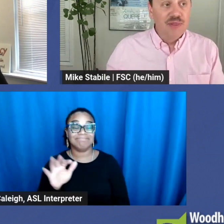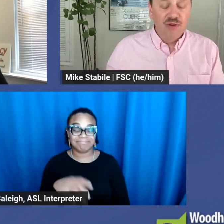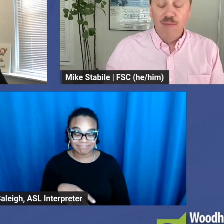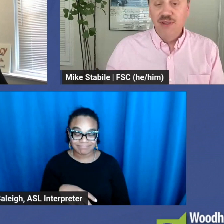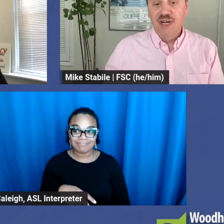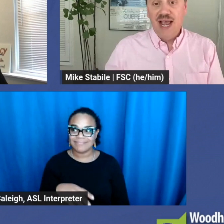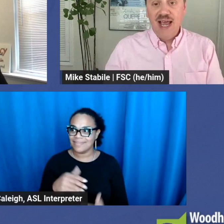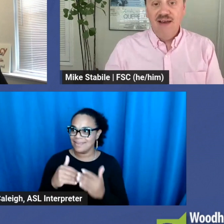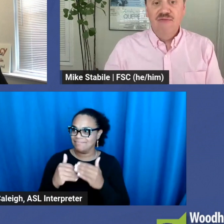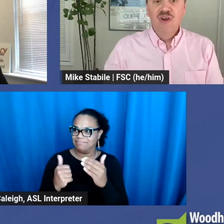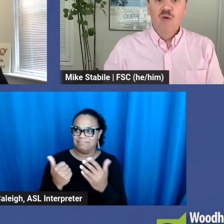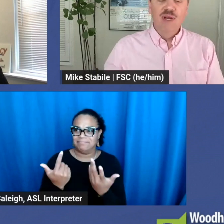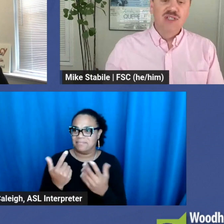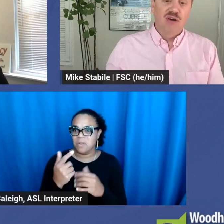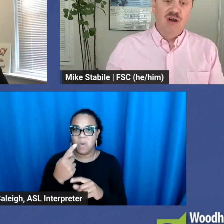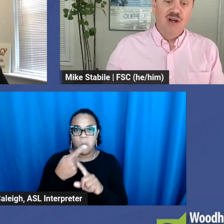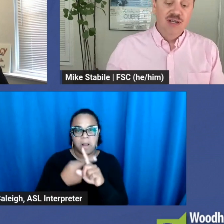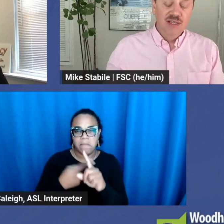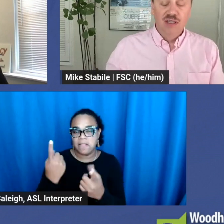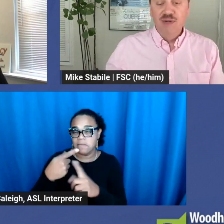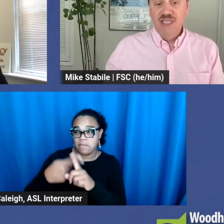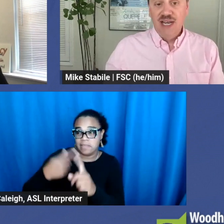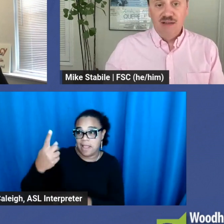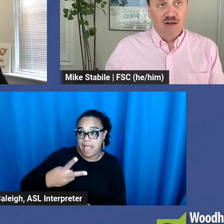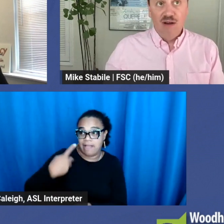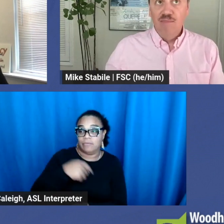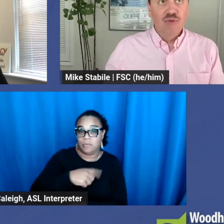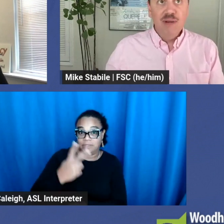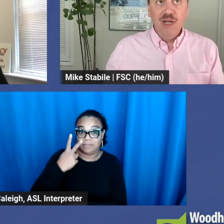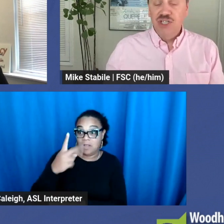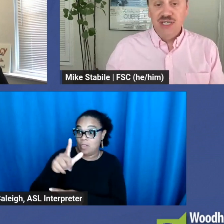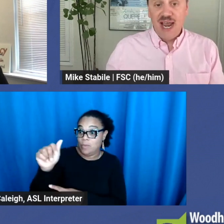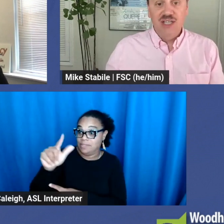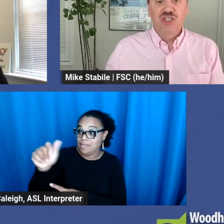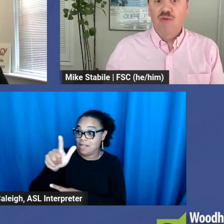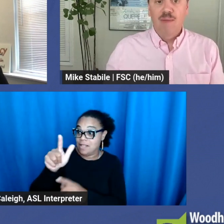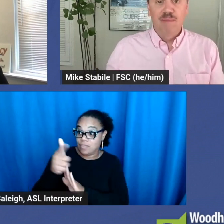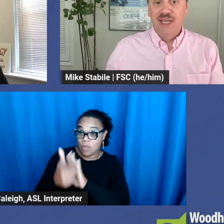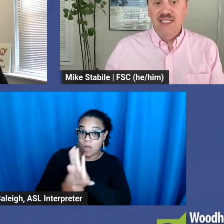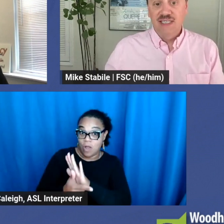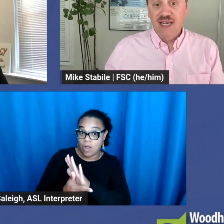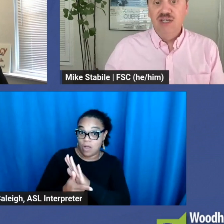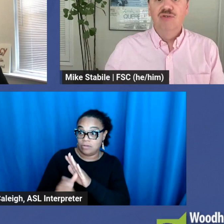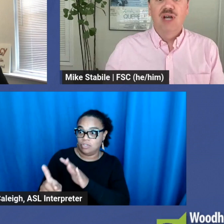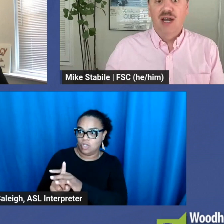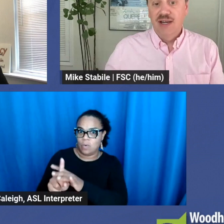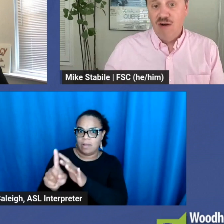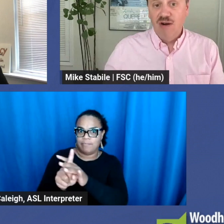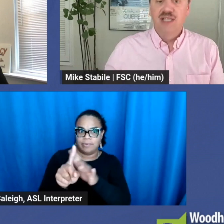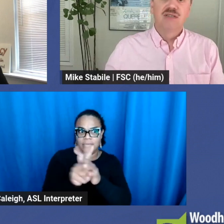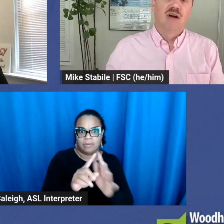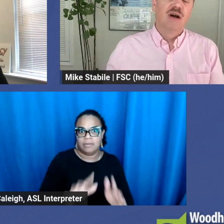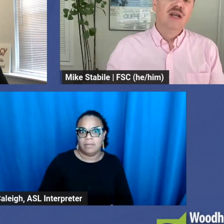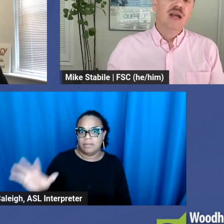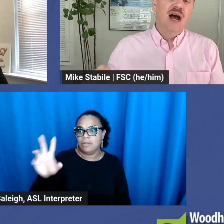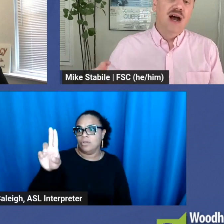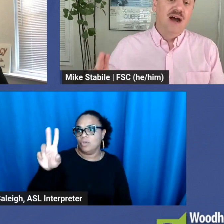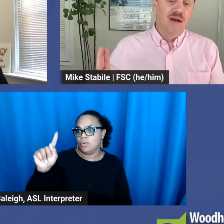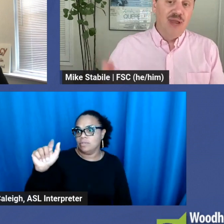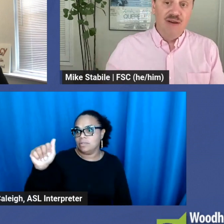a month or a month and a half, we saw the Louisiana law pretty much intact show up in places like Utah and